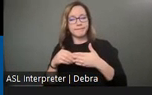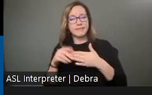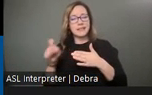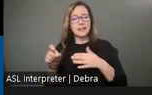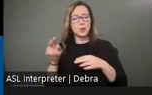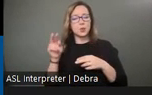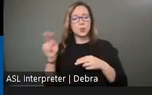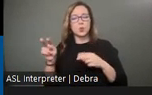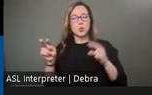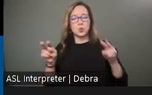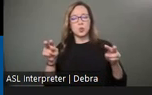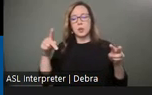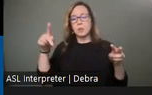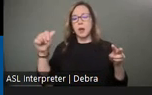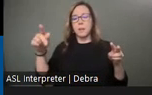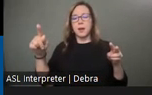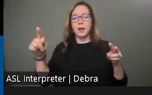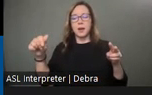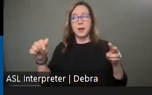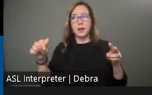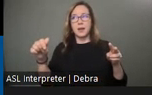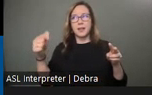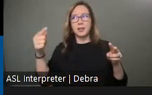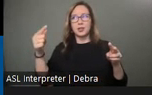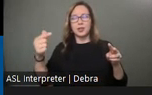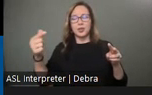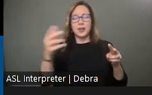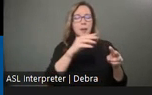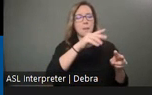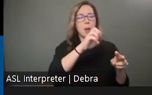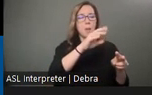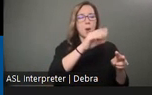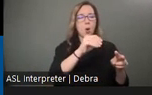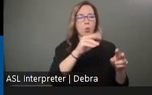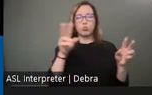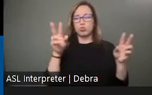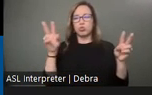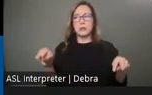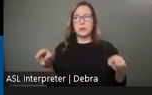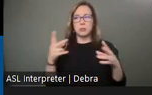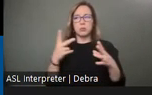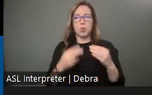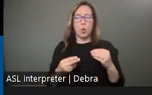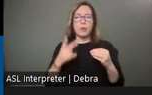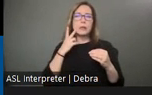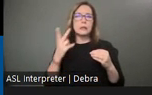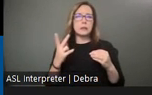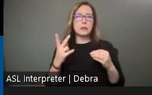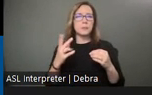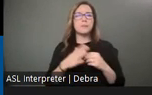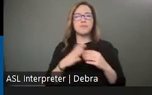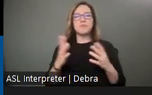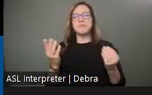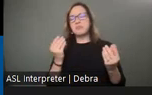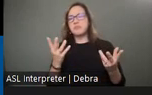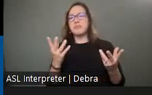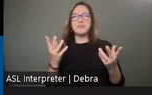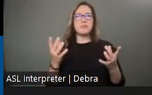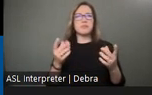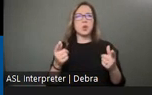the Papa G and the memo to get exactly where we stand with our policy today. And some of those, just to give you quick highlights,